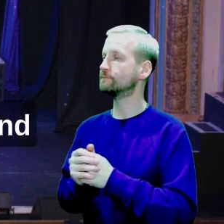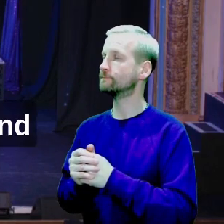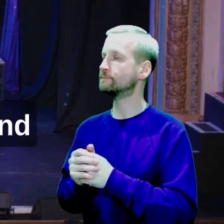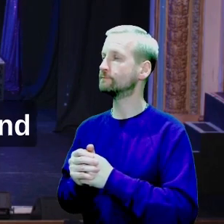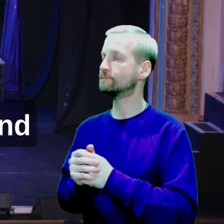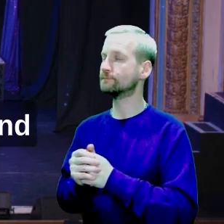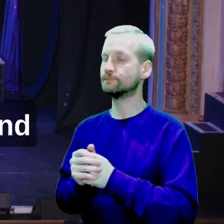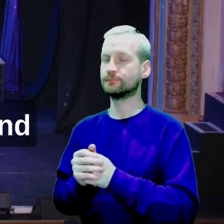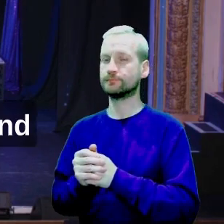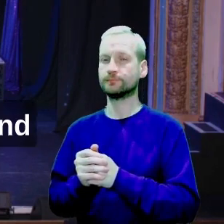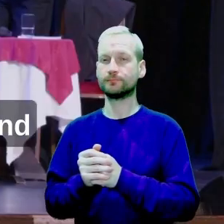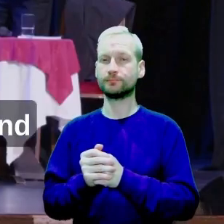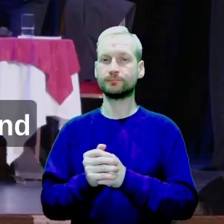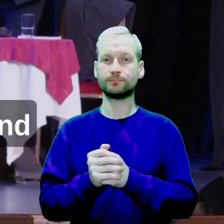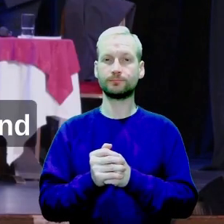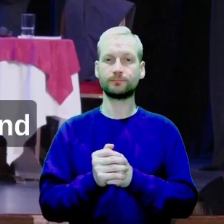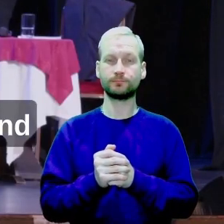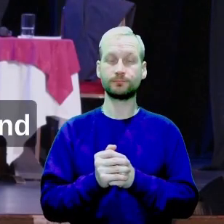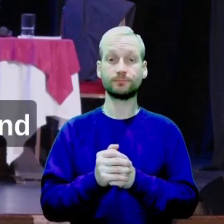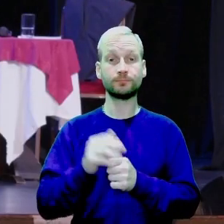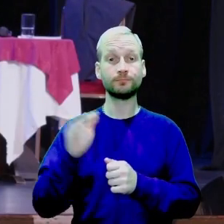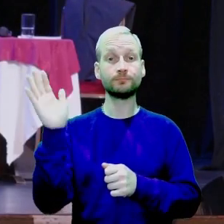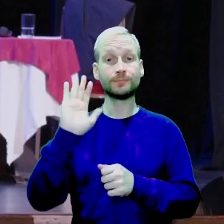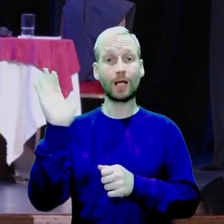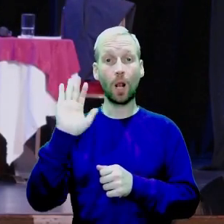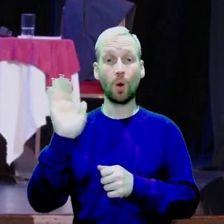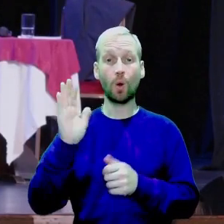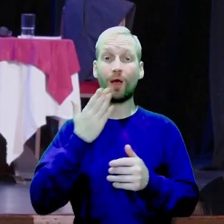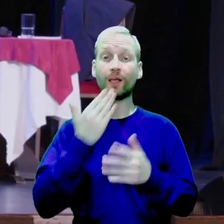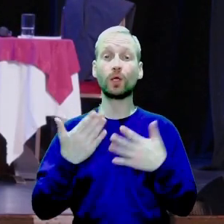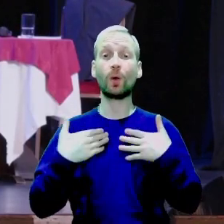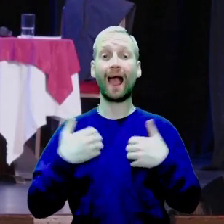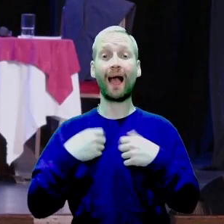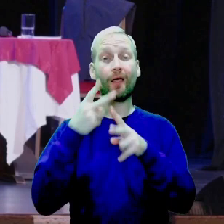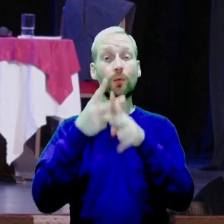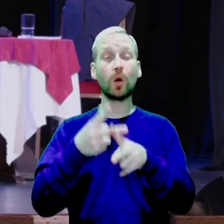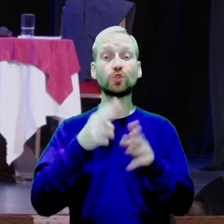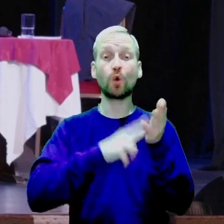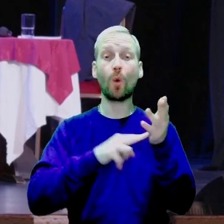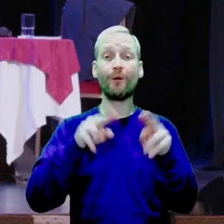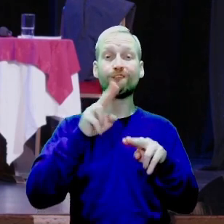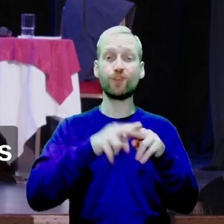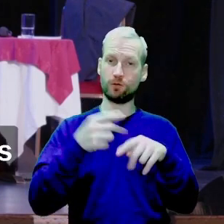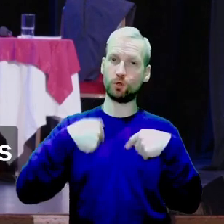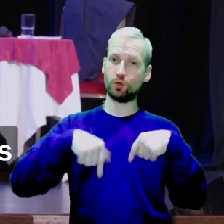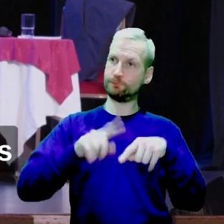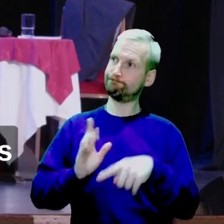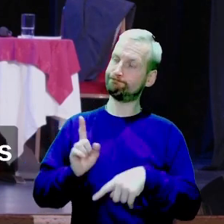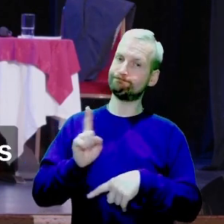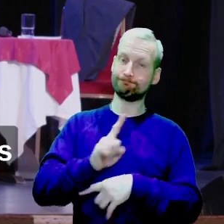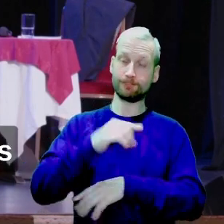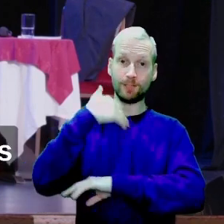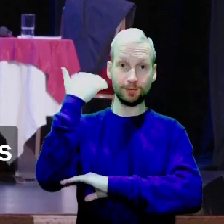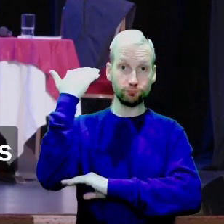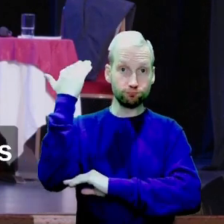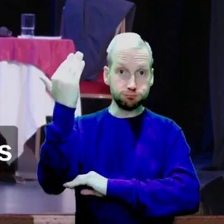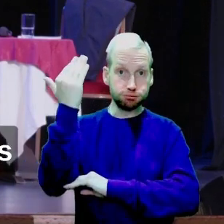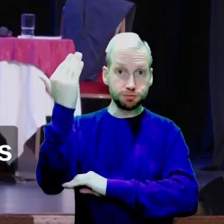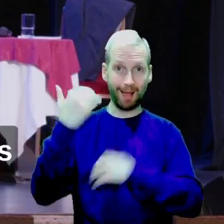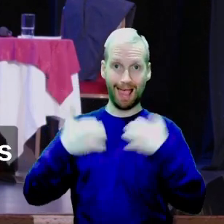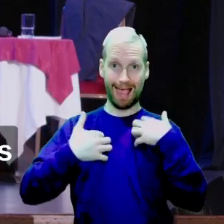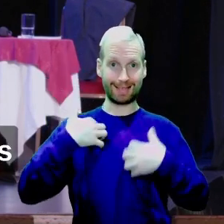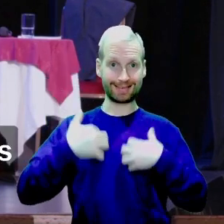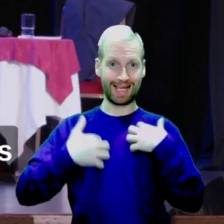Well, good morning, everybody, and thank you firstly to Healthwatch Norfolk for allowing us to talk to you all today about our really